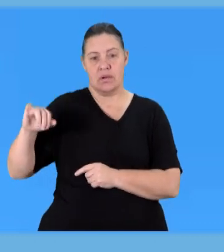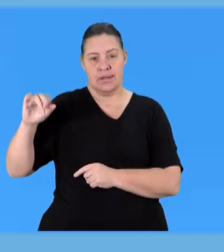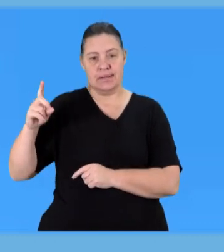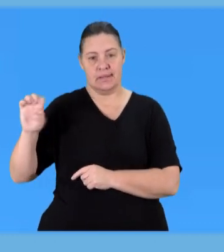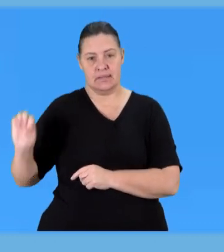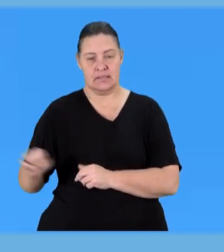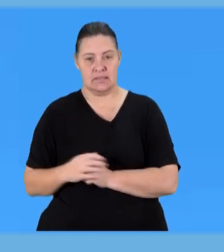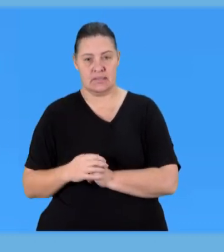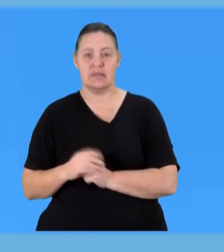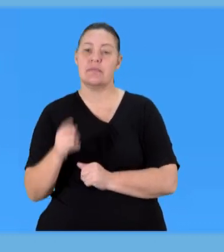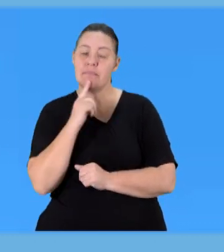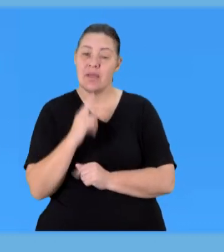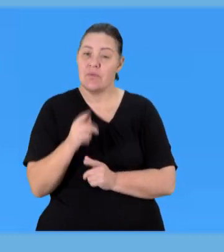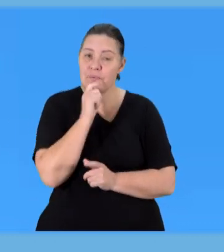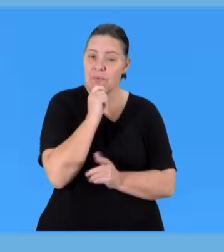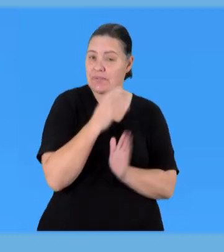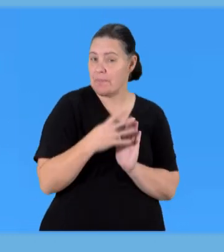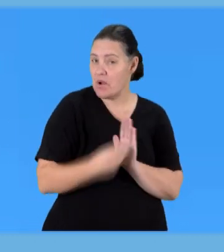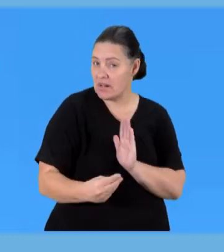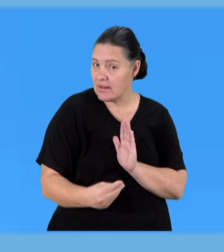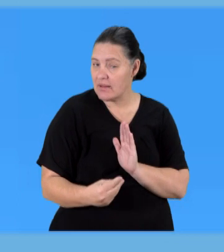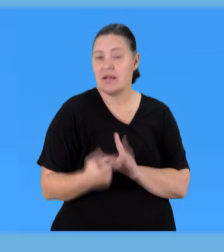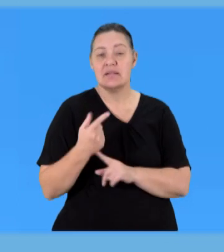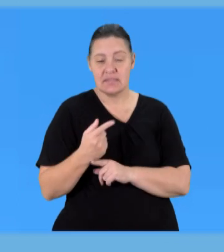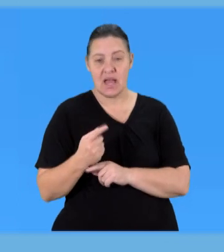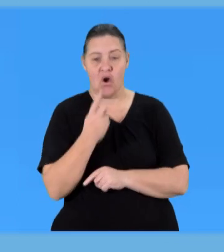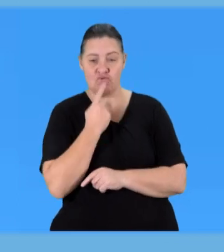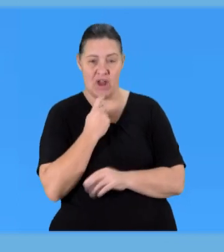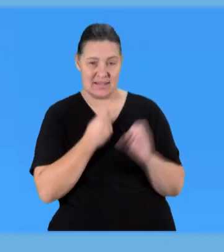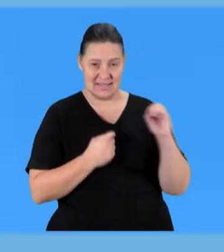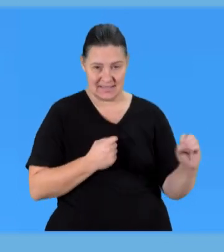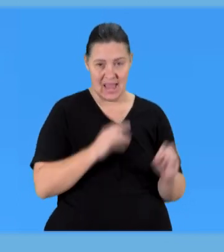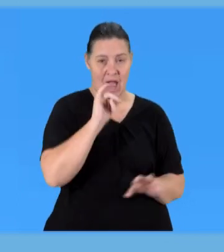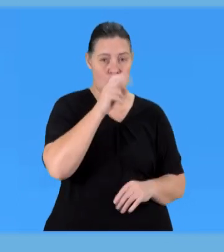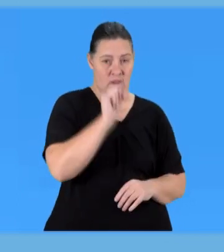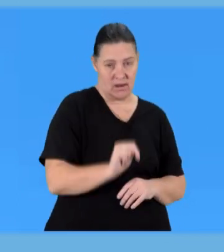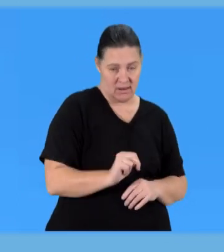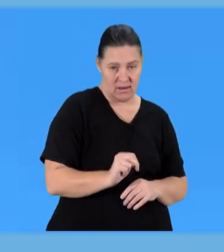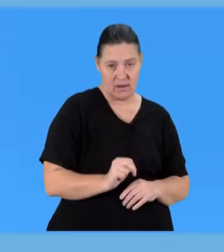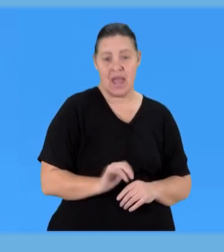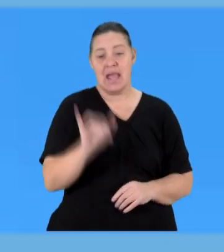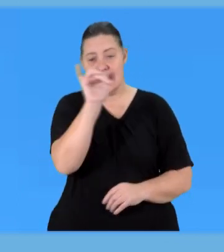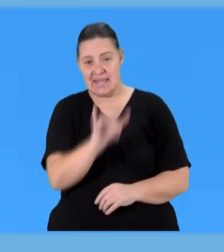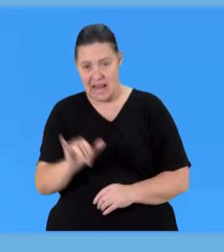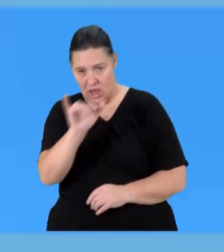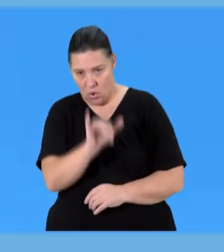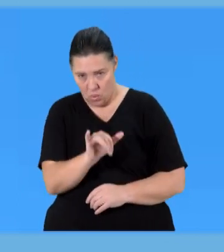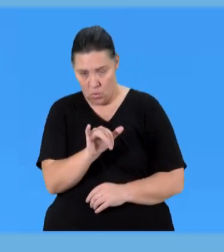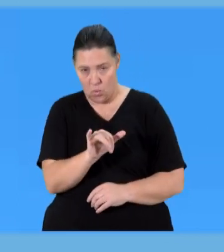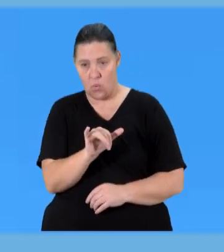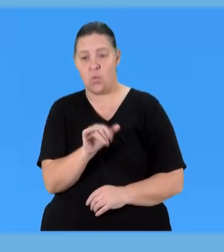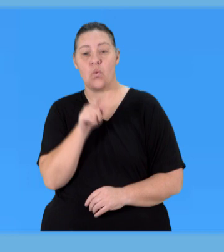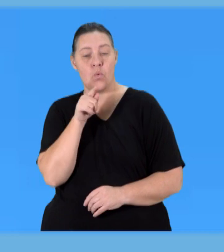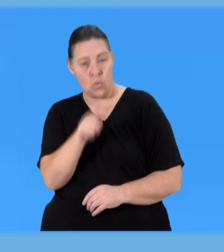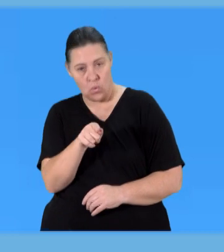to represent that particular reaction using models, we have that the red circle is going to represent the iron, and then